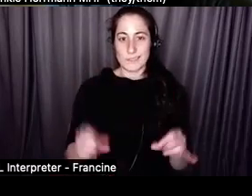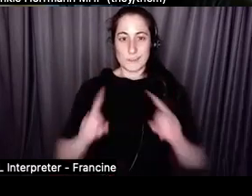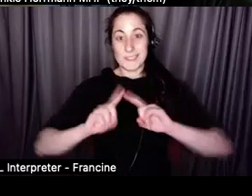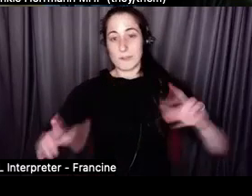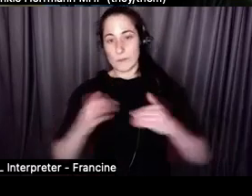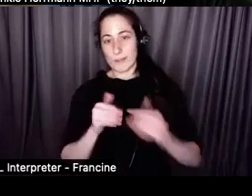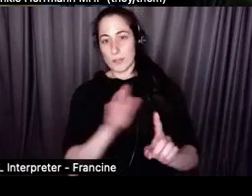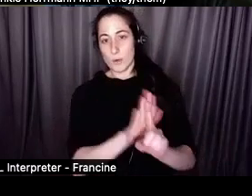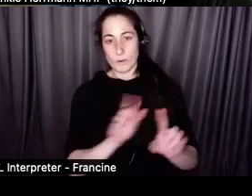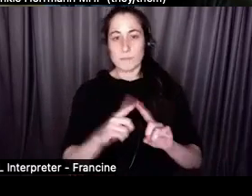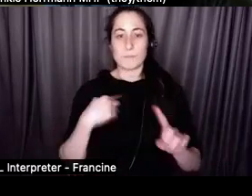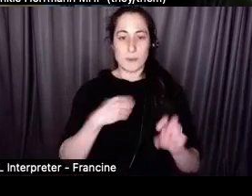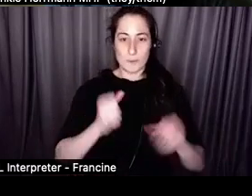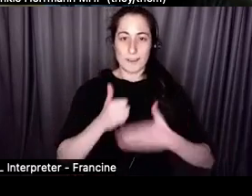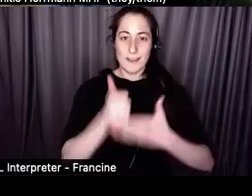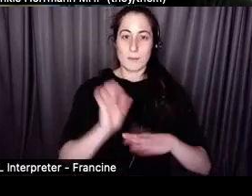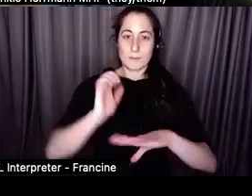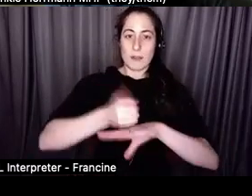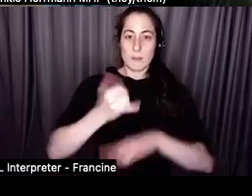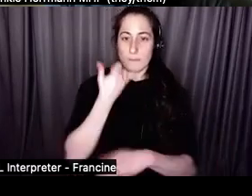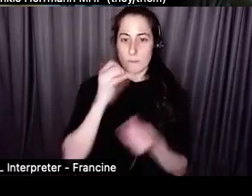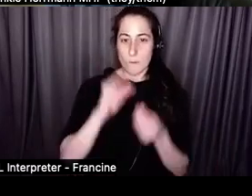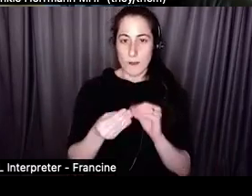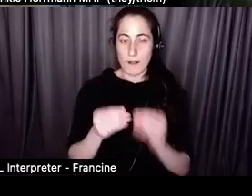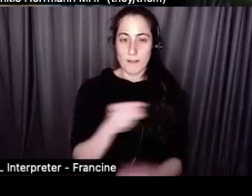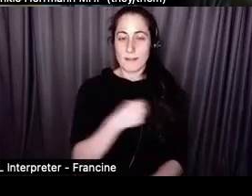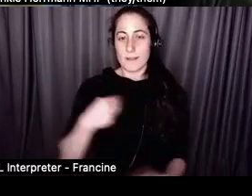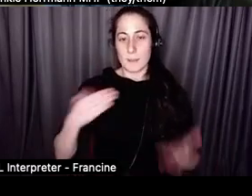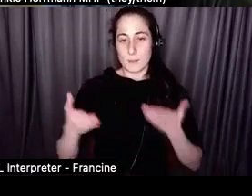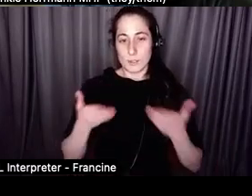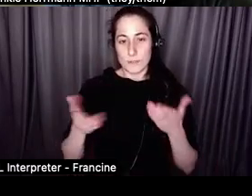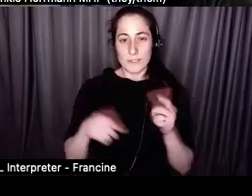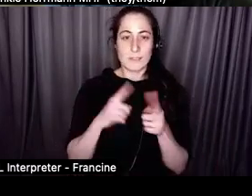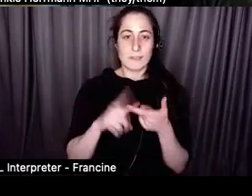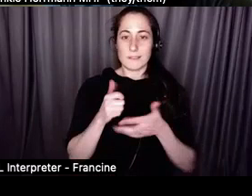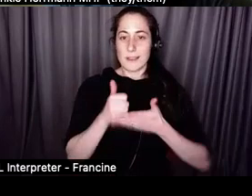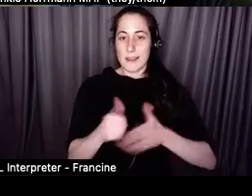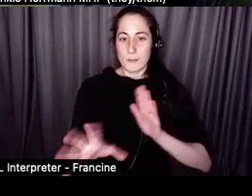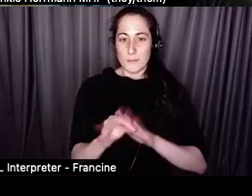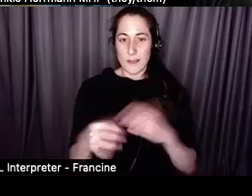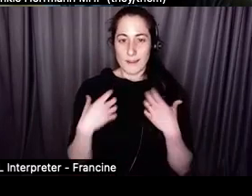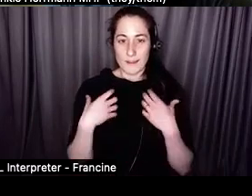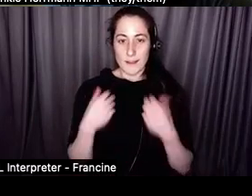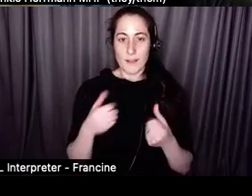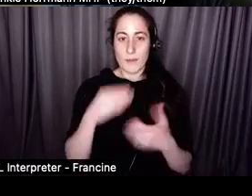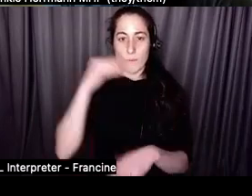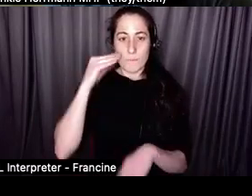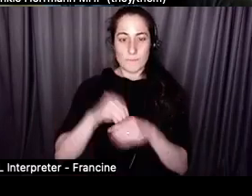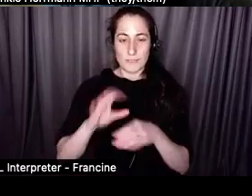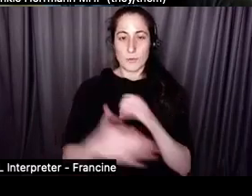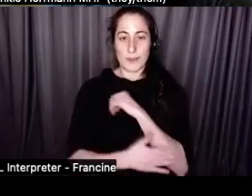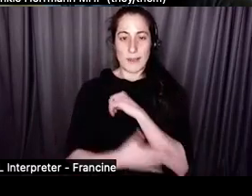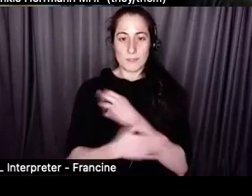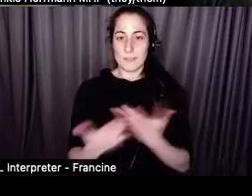to, but we can help make that phone call to the member services plan. We can help you look up the health home in your county. Let's say you don't have